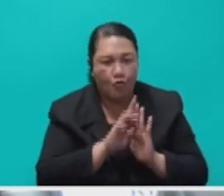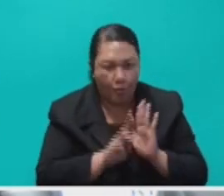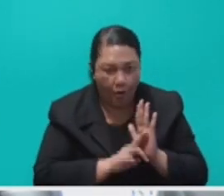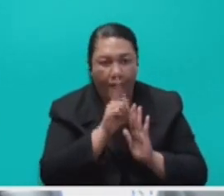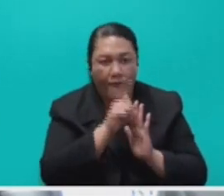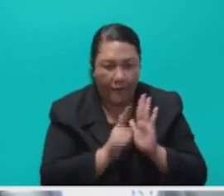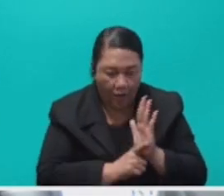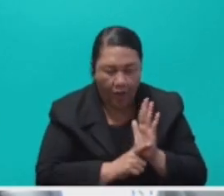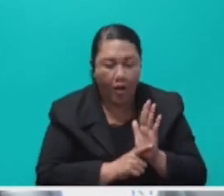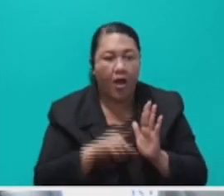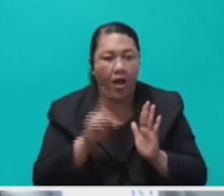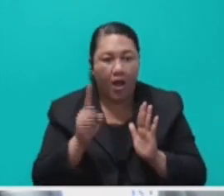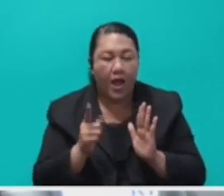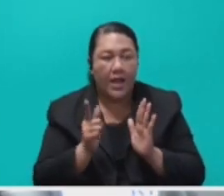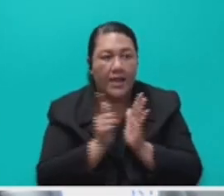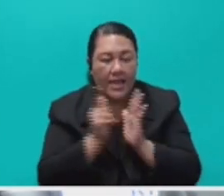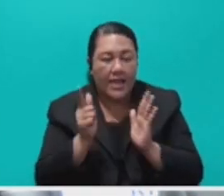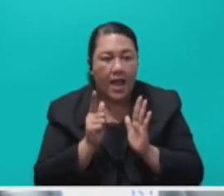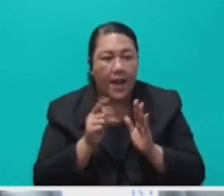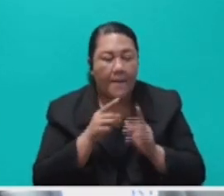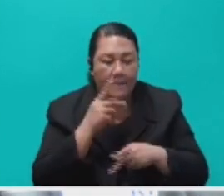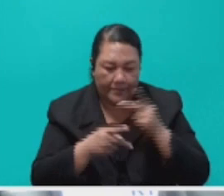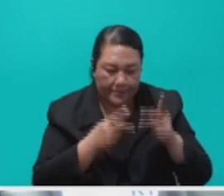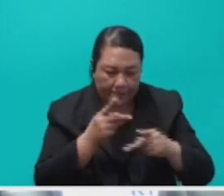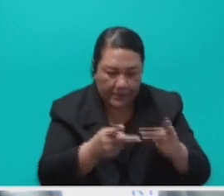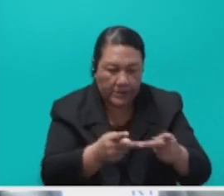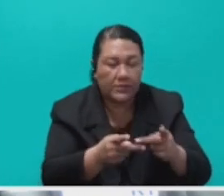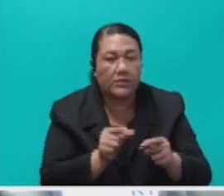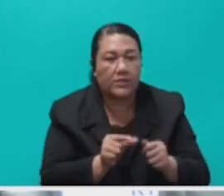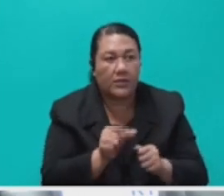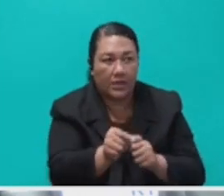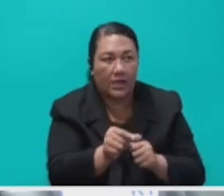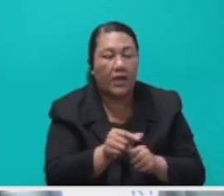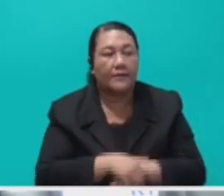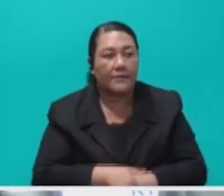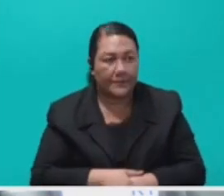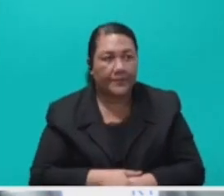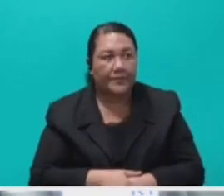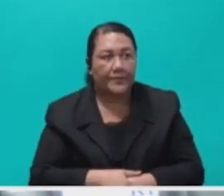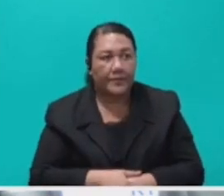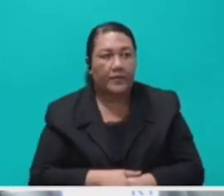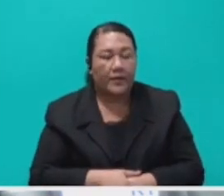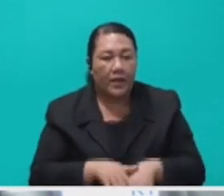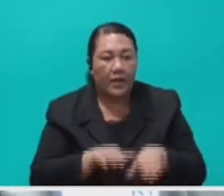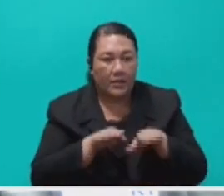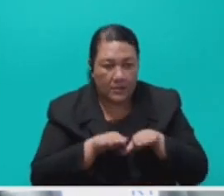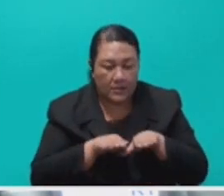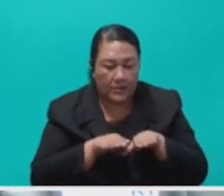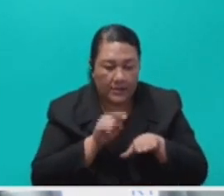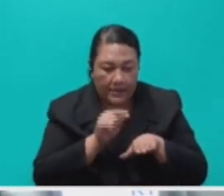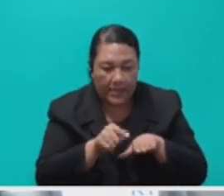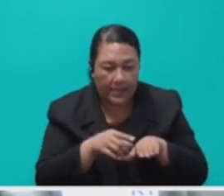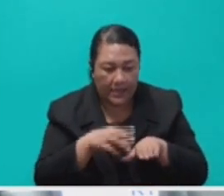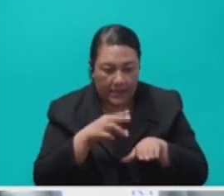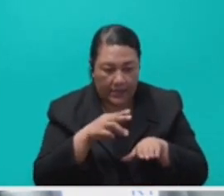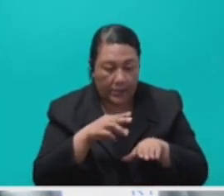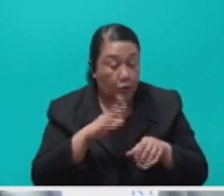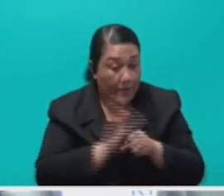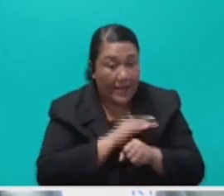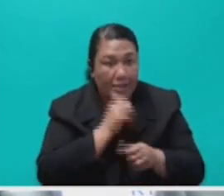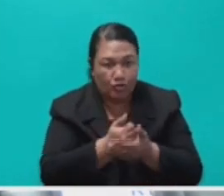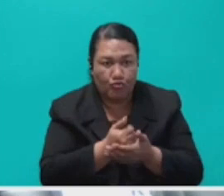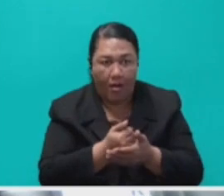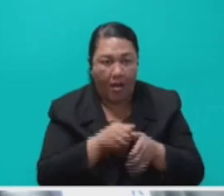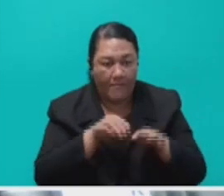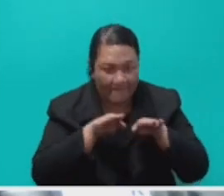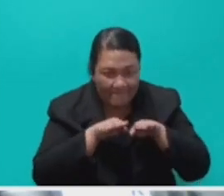without proper legal procedures, which pose a significant threat to the stability and integrity of the nation. And this is where we all